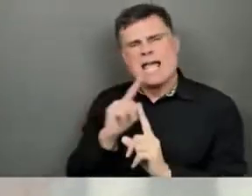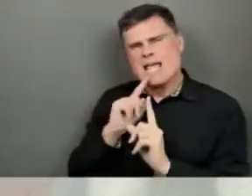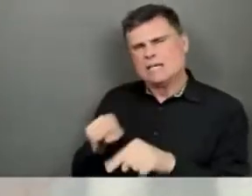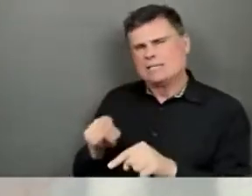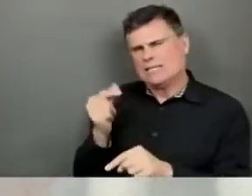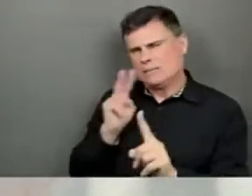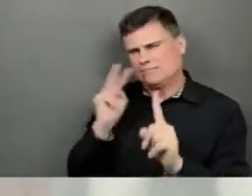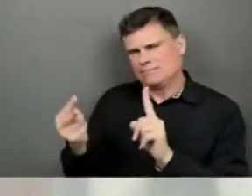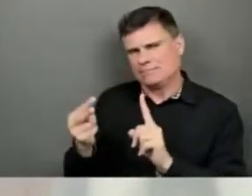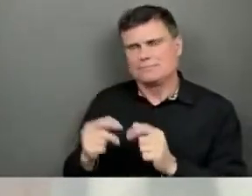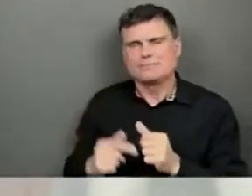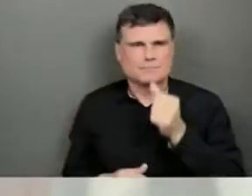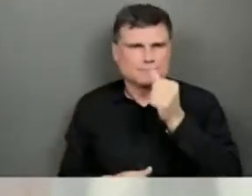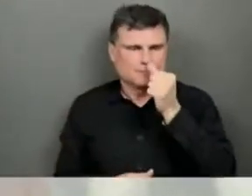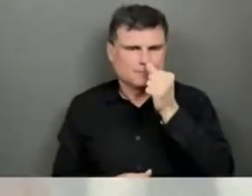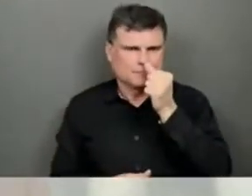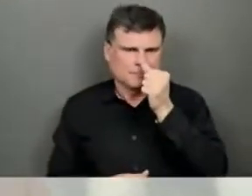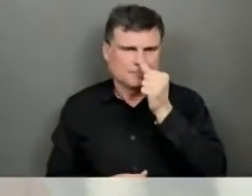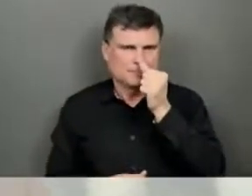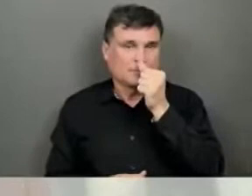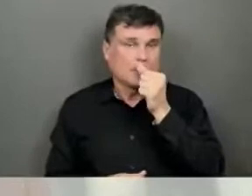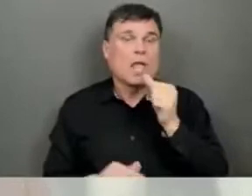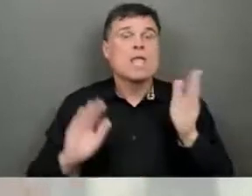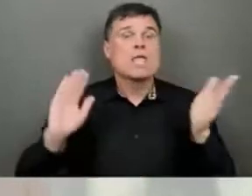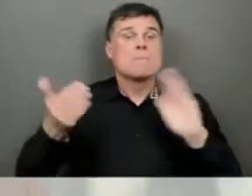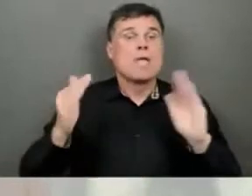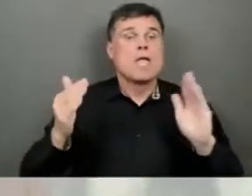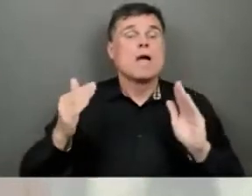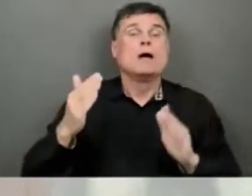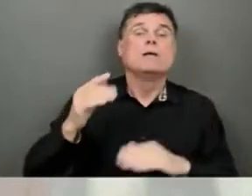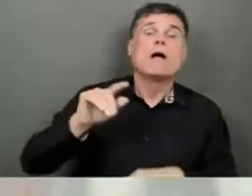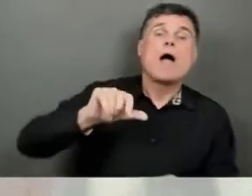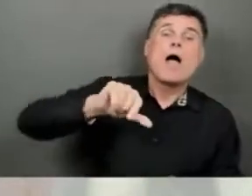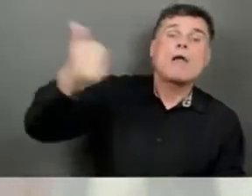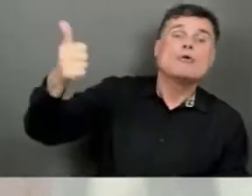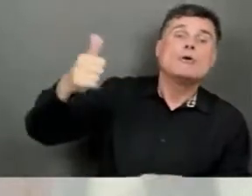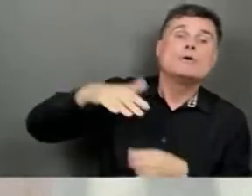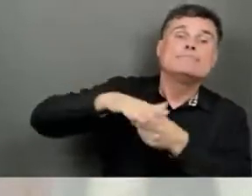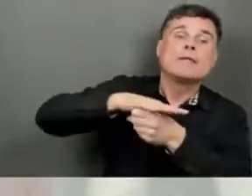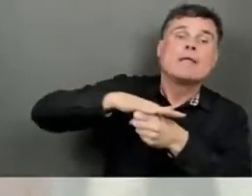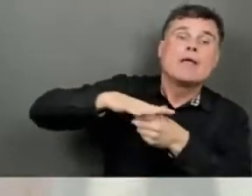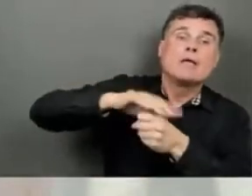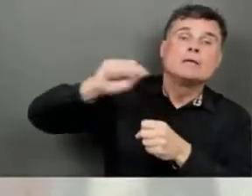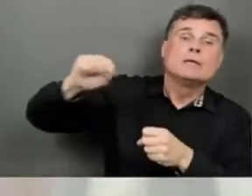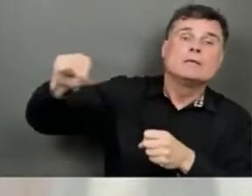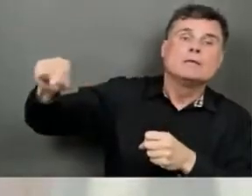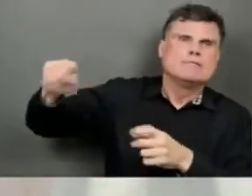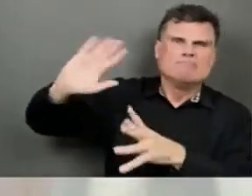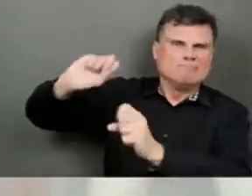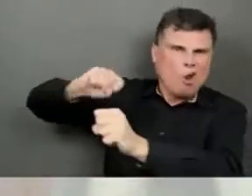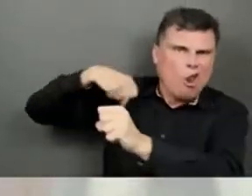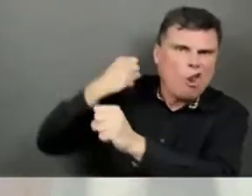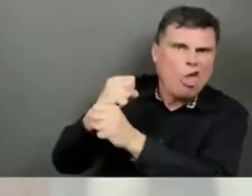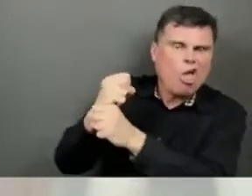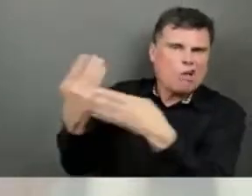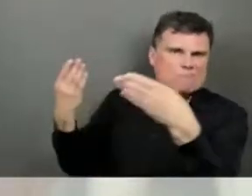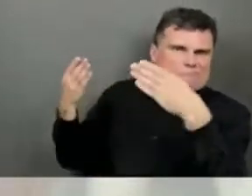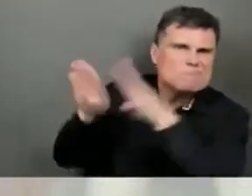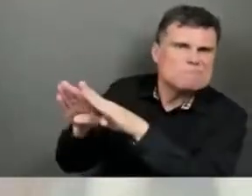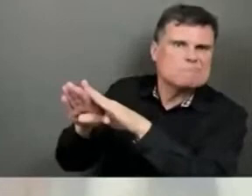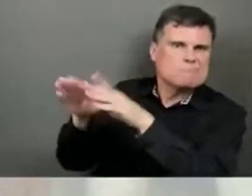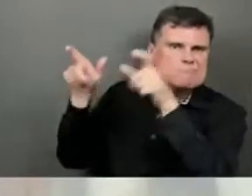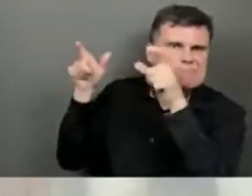didn't do some of the lockdowns that were done in other jurisdictions. If you recall,